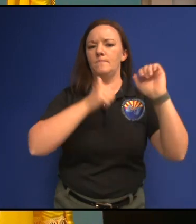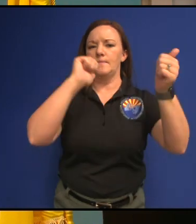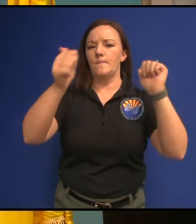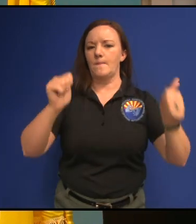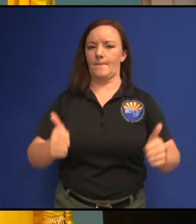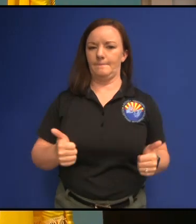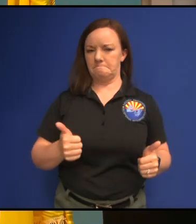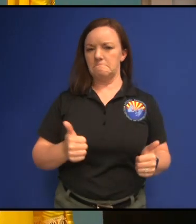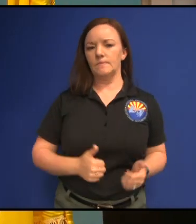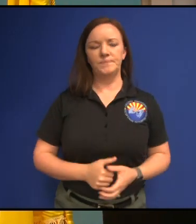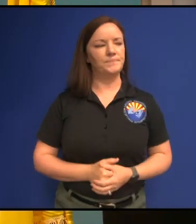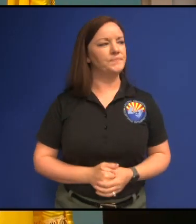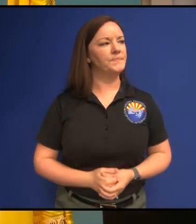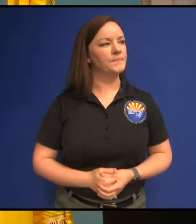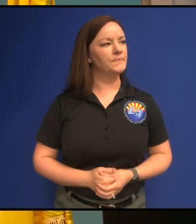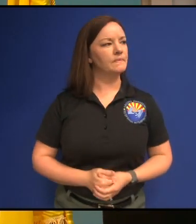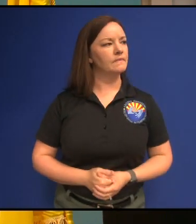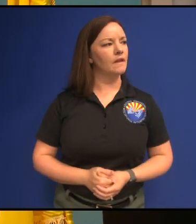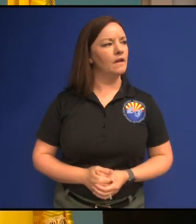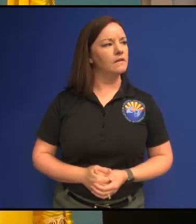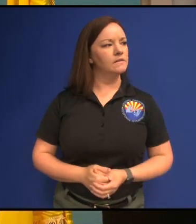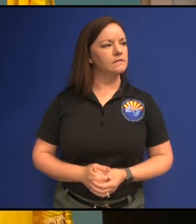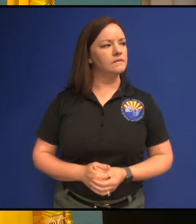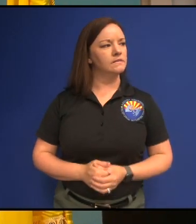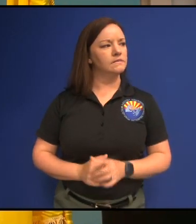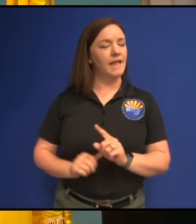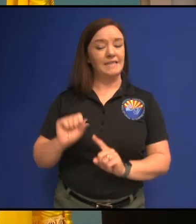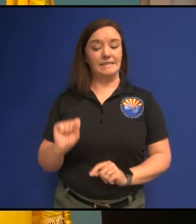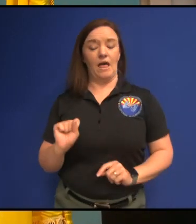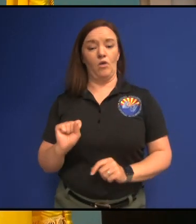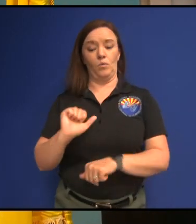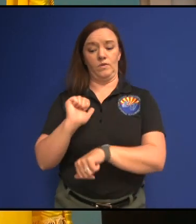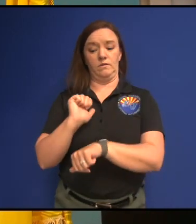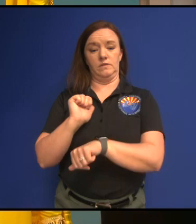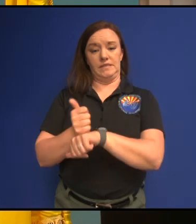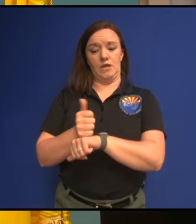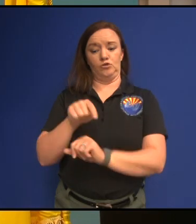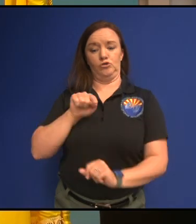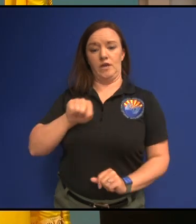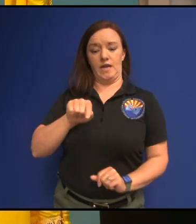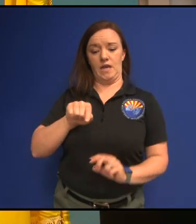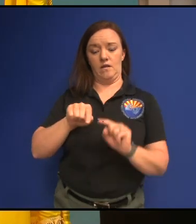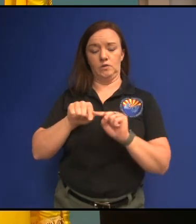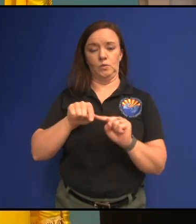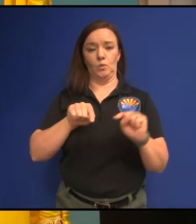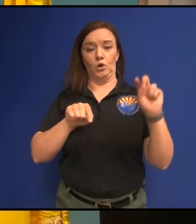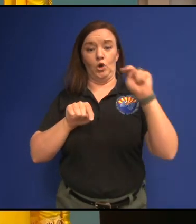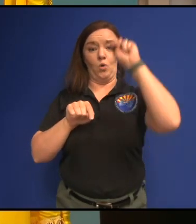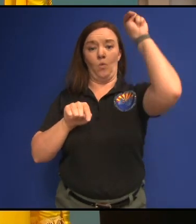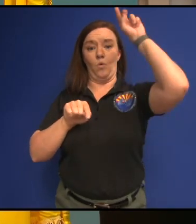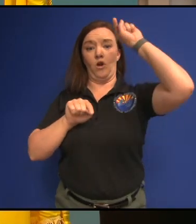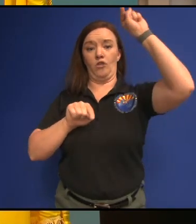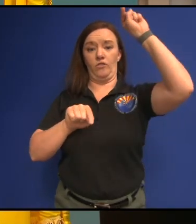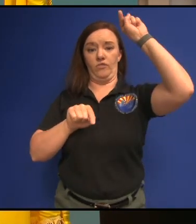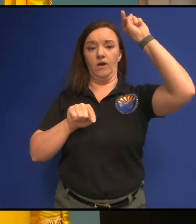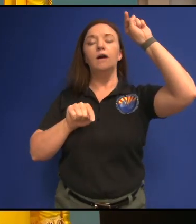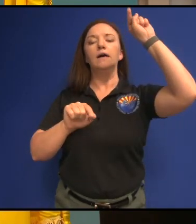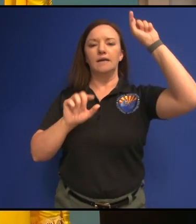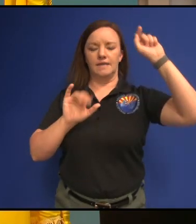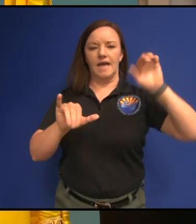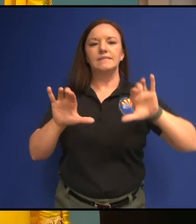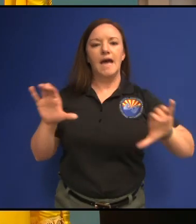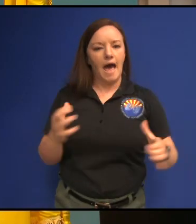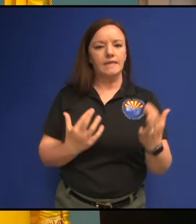about this station here, just south, northward to the top of this graphic is where the active fire line